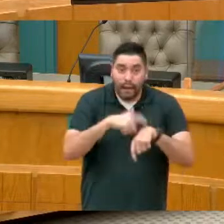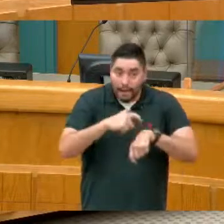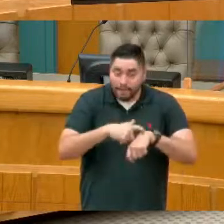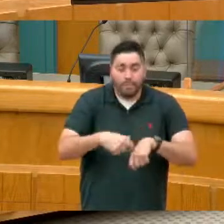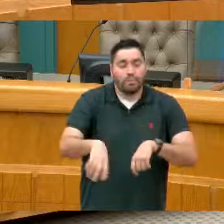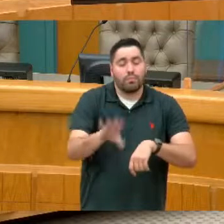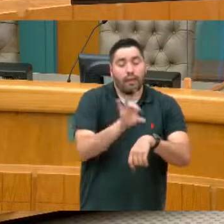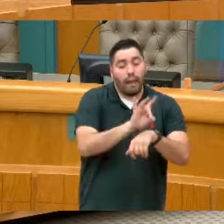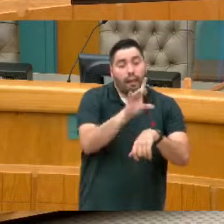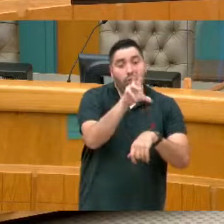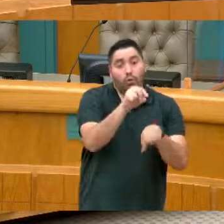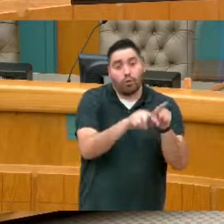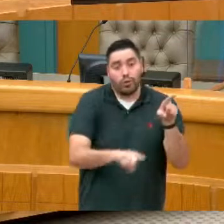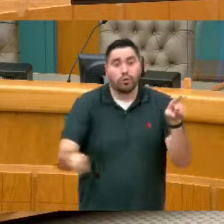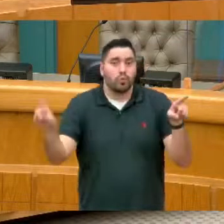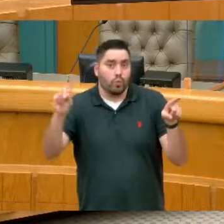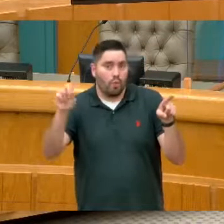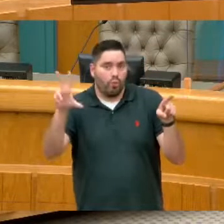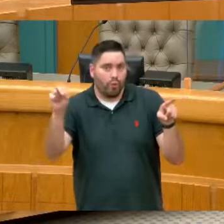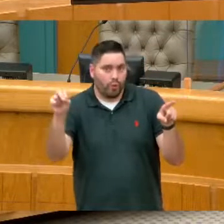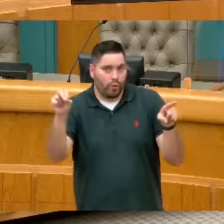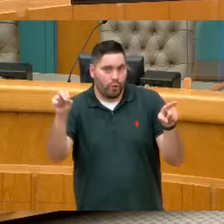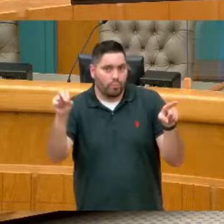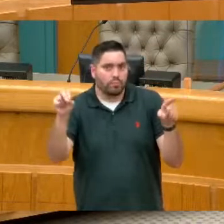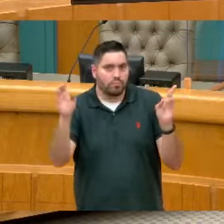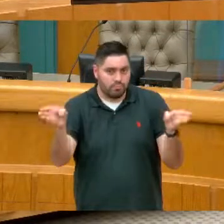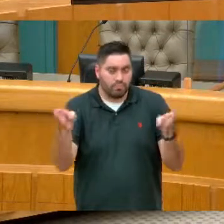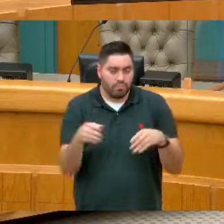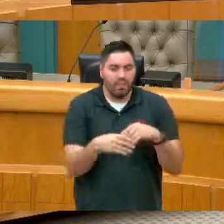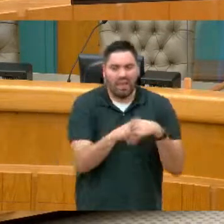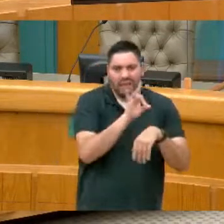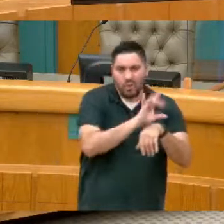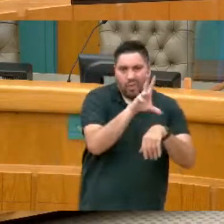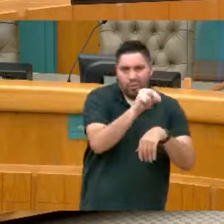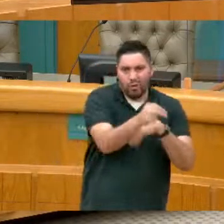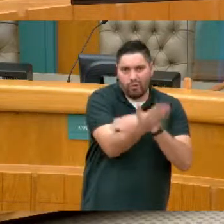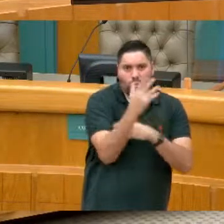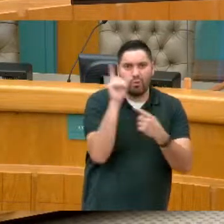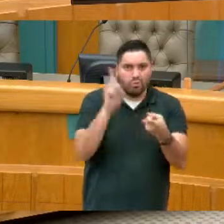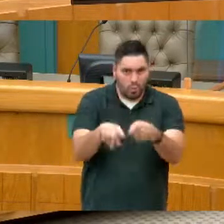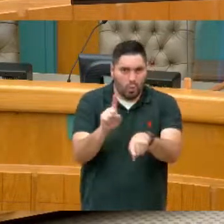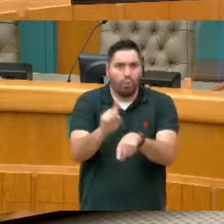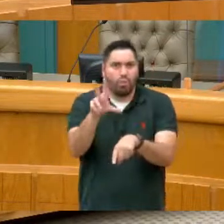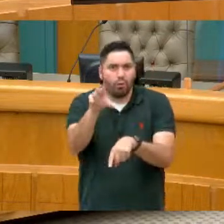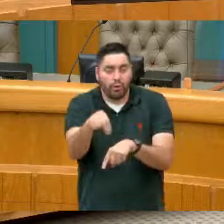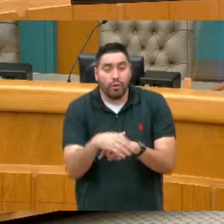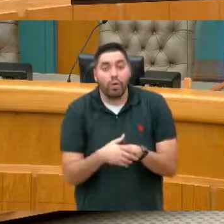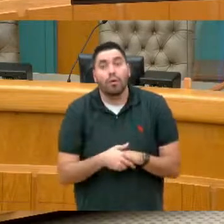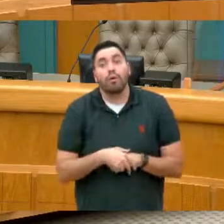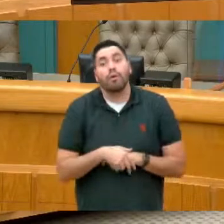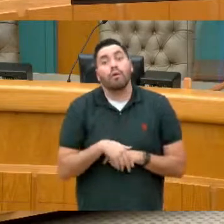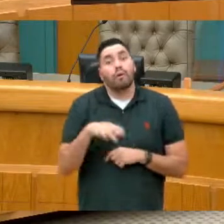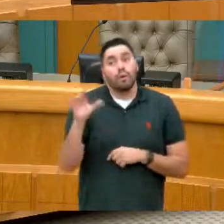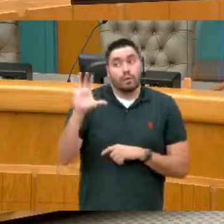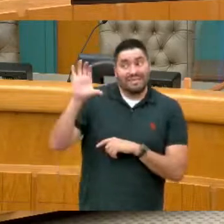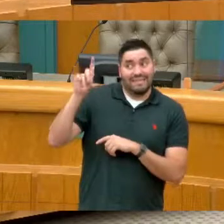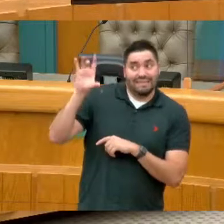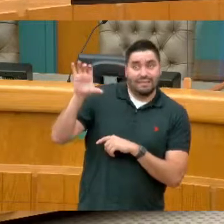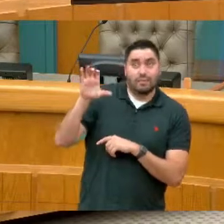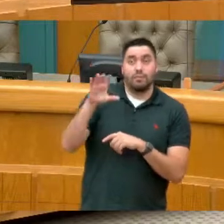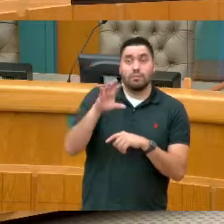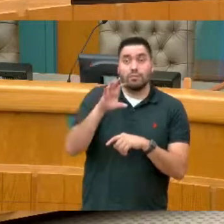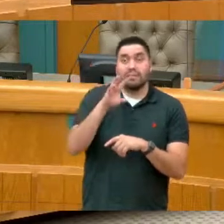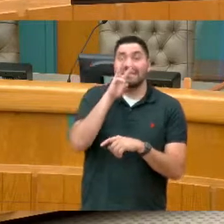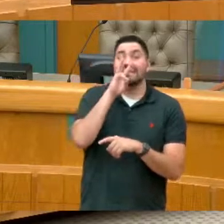361-826-7200, and we can help you to register as well. We're also having a drive-through for seasonal flu. So